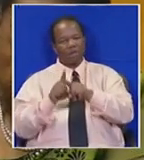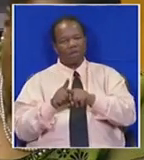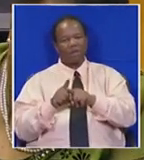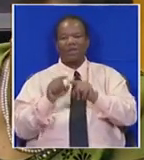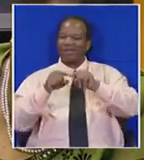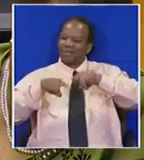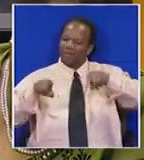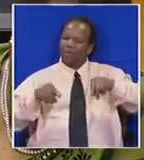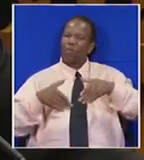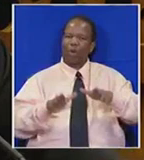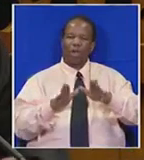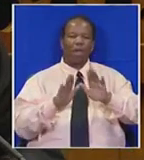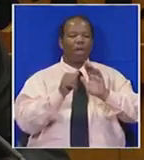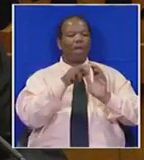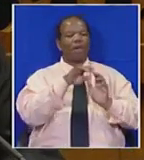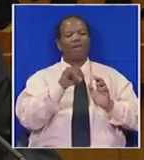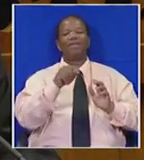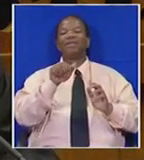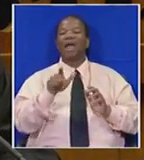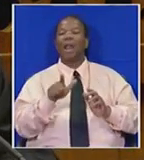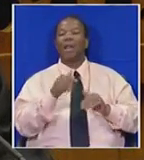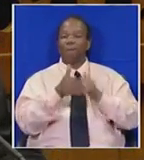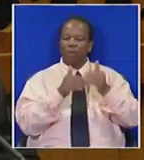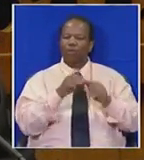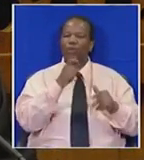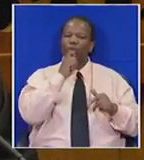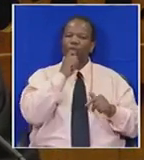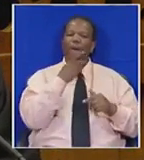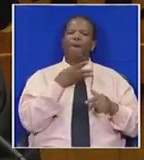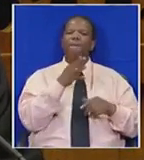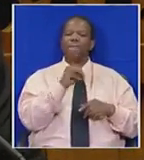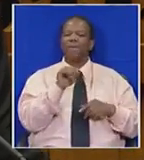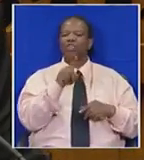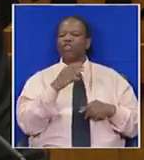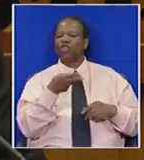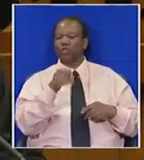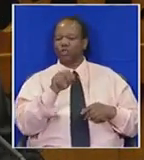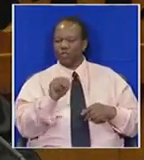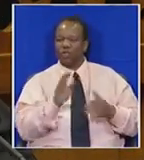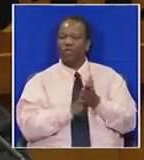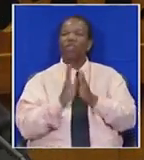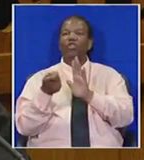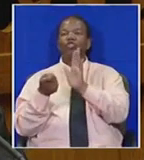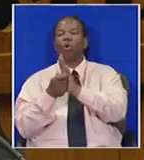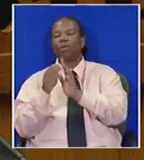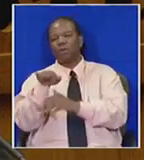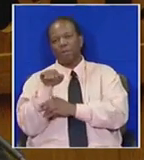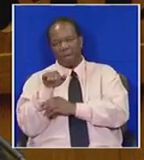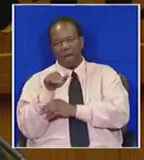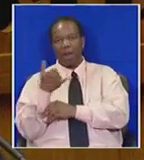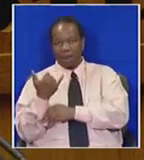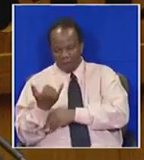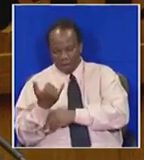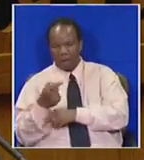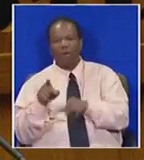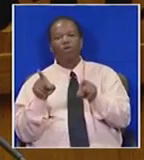ways. Retail processes are being automated that will impact on jobs in shops and banks. More distance